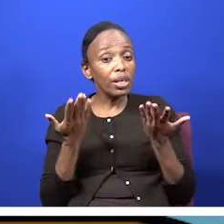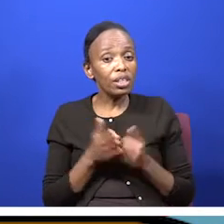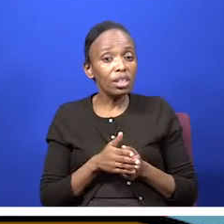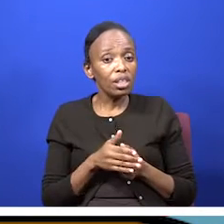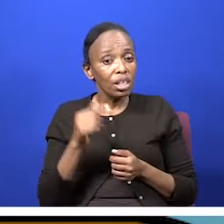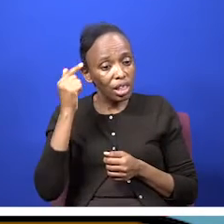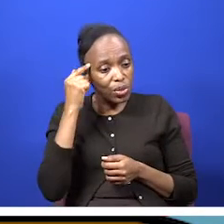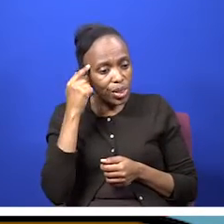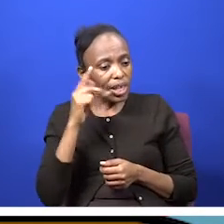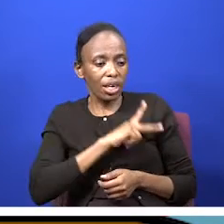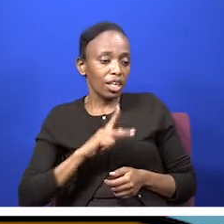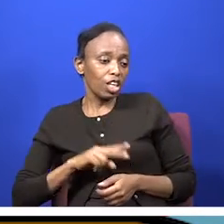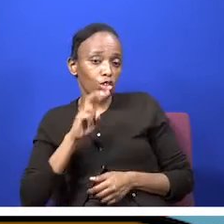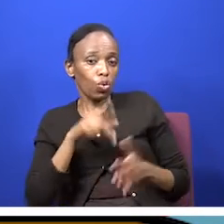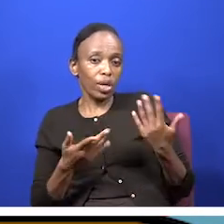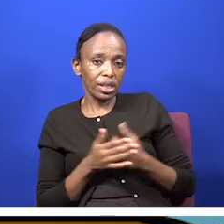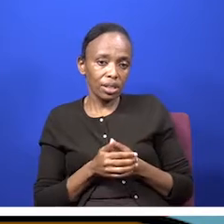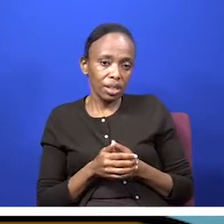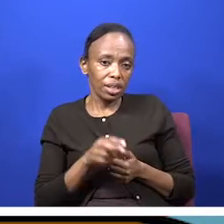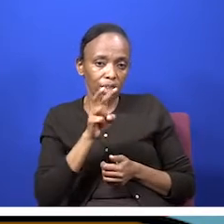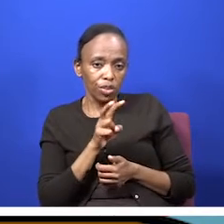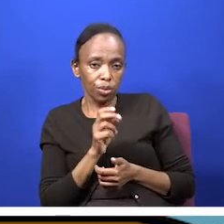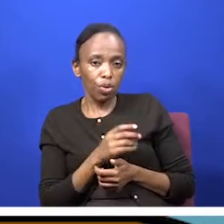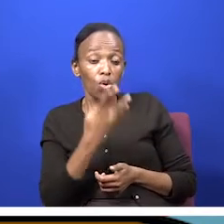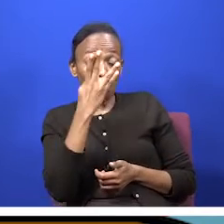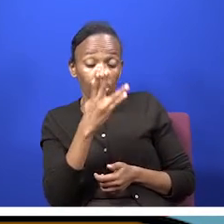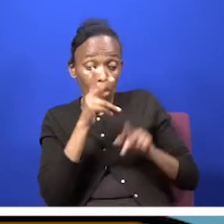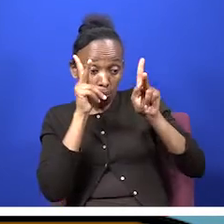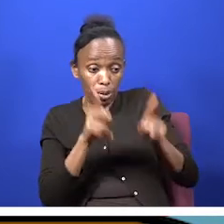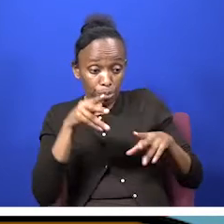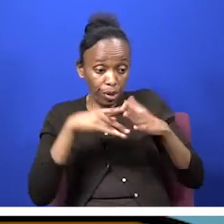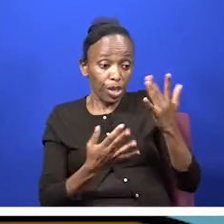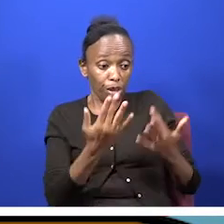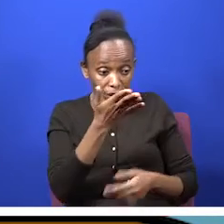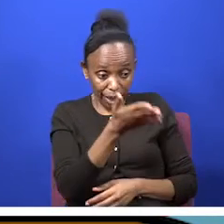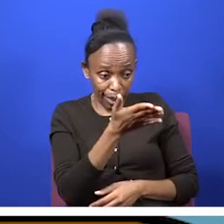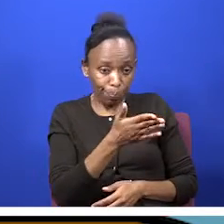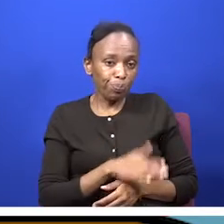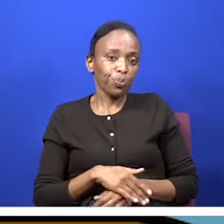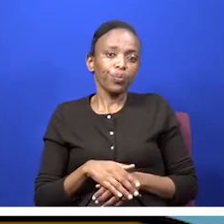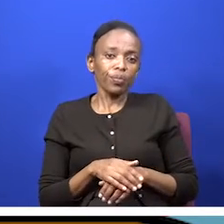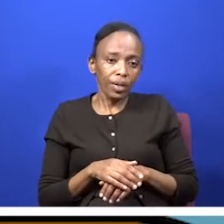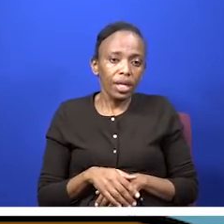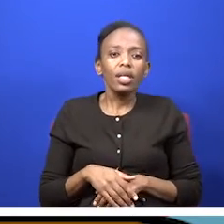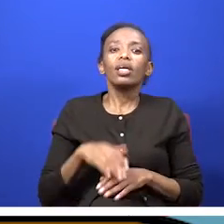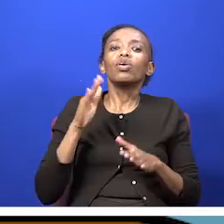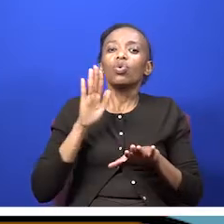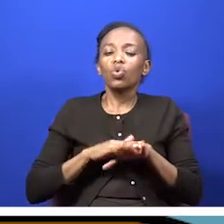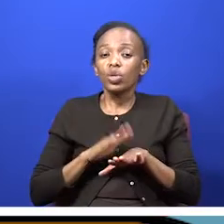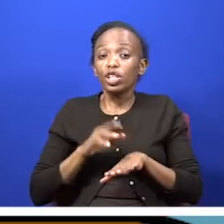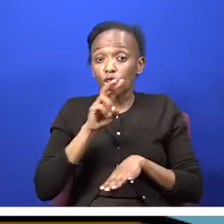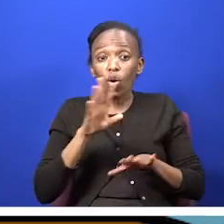saw? What did the king see? He saw 4 people in the fire.